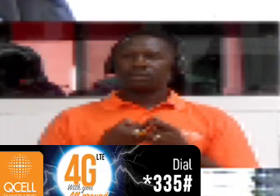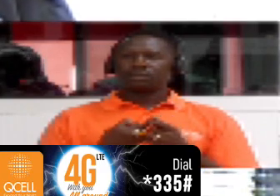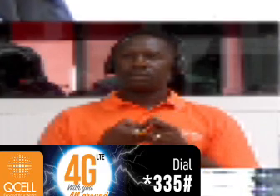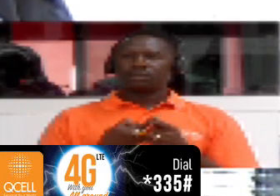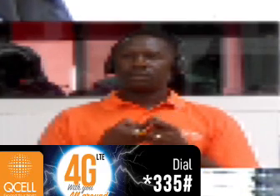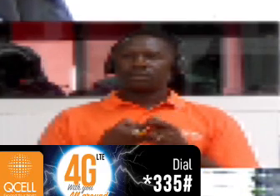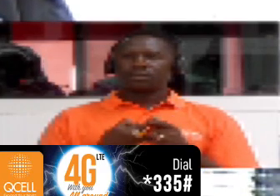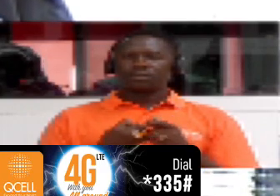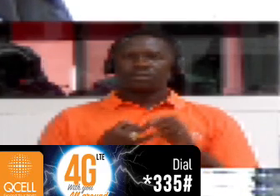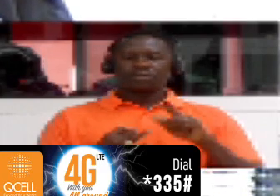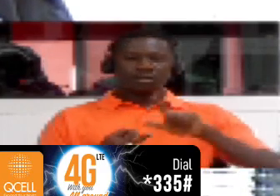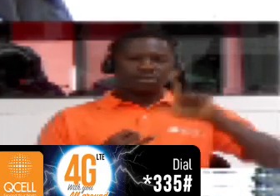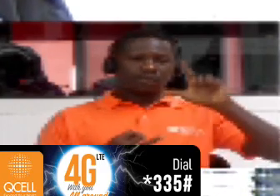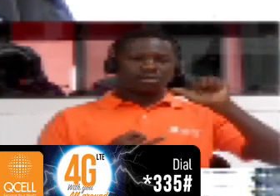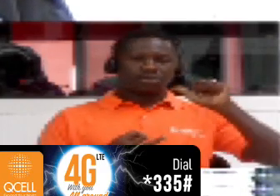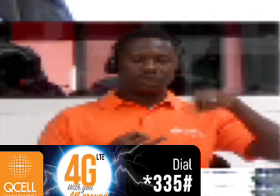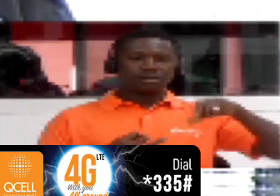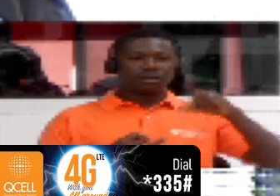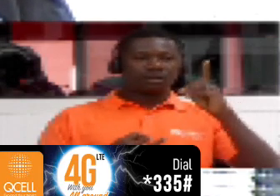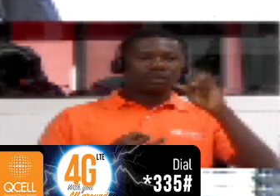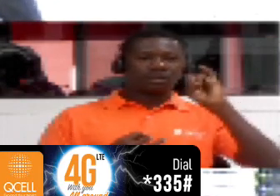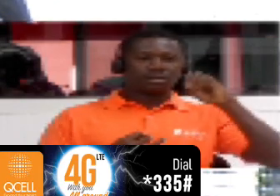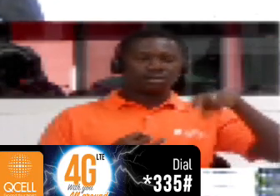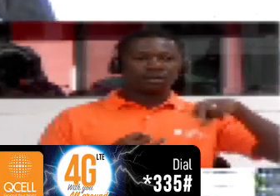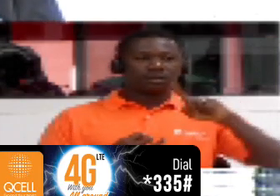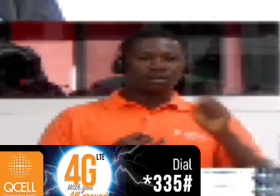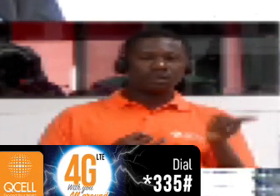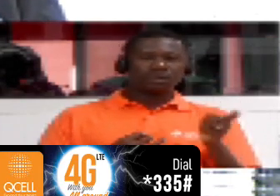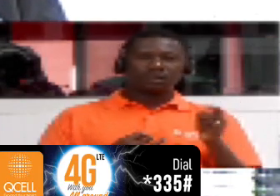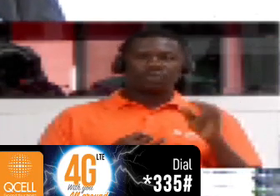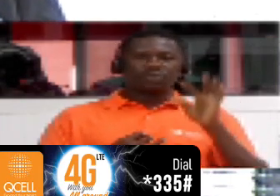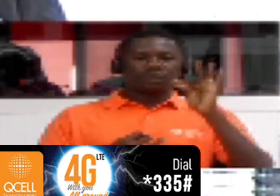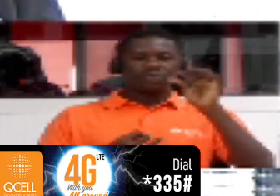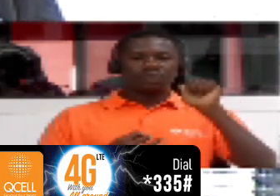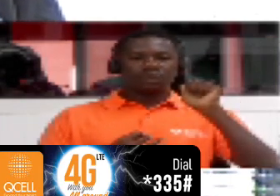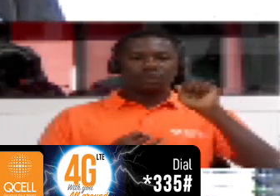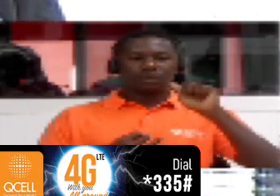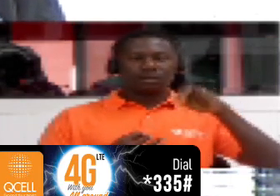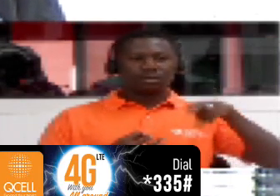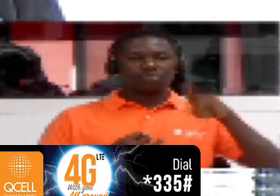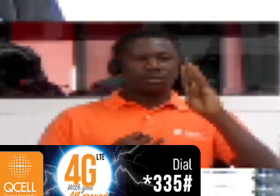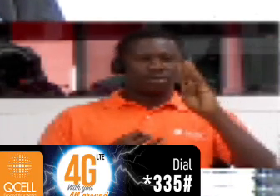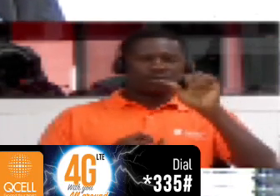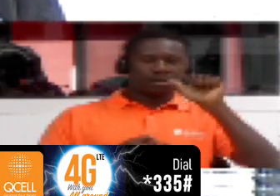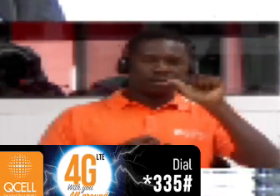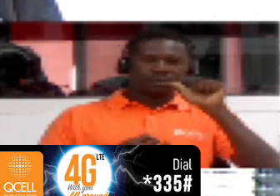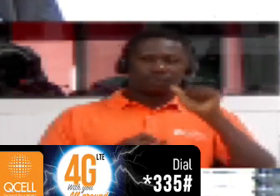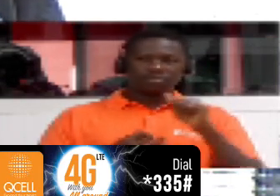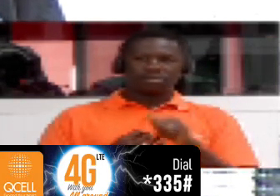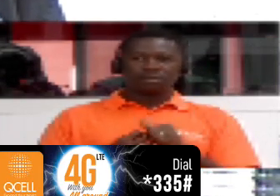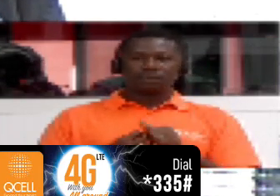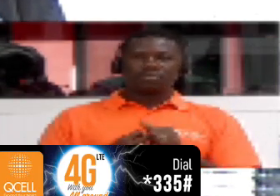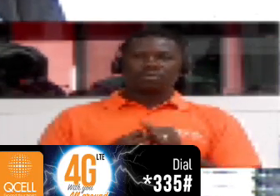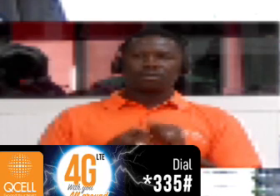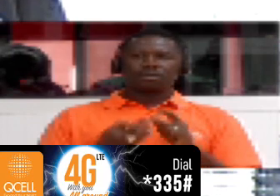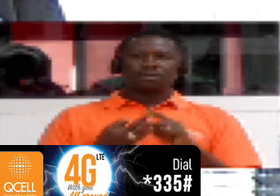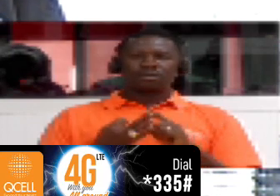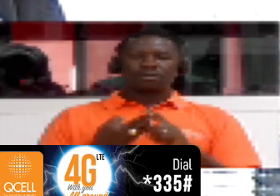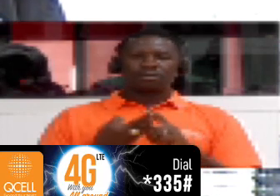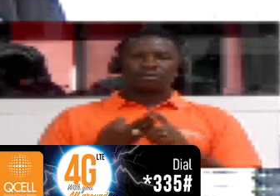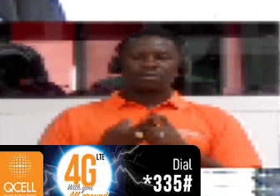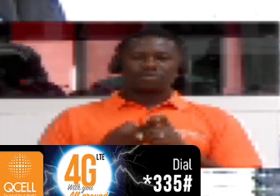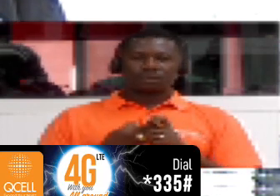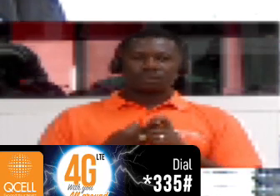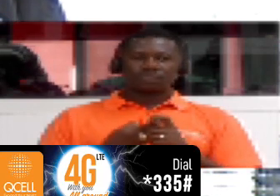And in Tamba. And Tamba. Please mention the full name. Akoisi Tolufo. Major Landin Tamba.